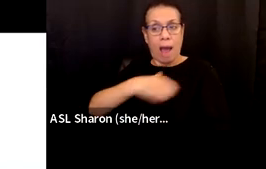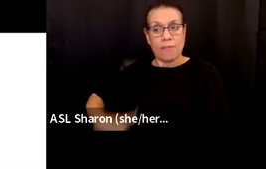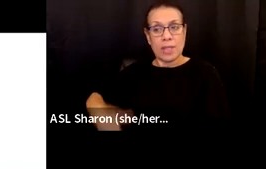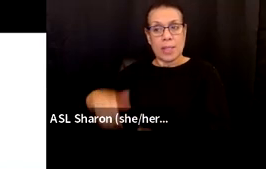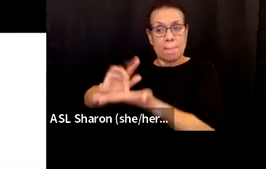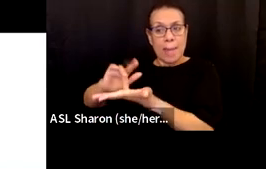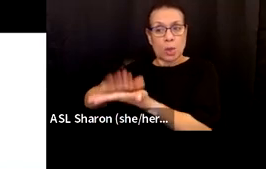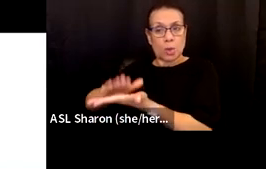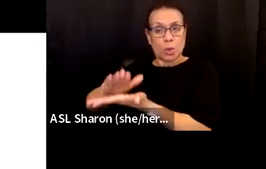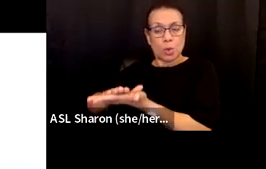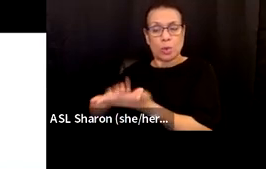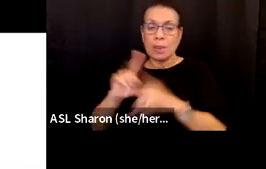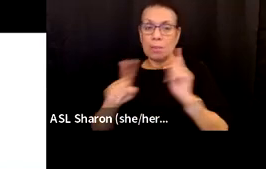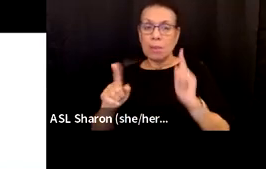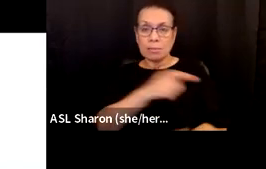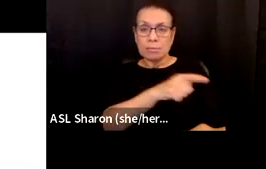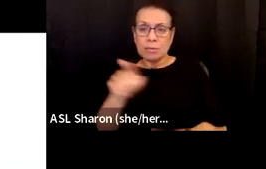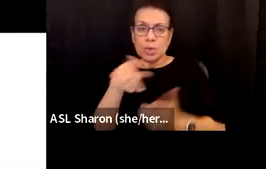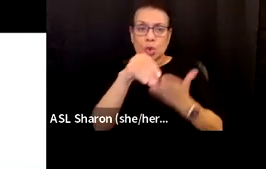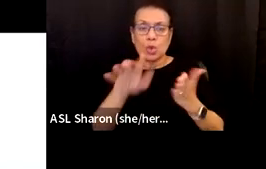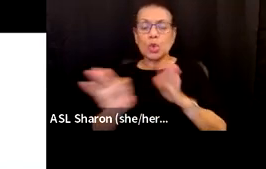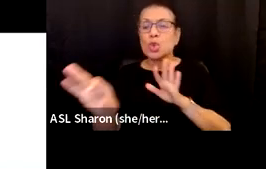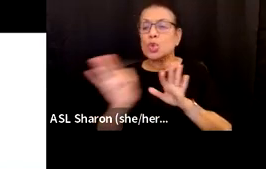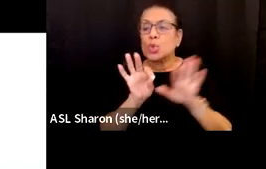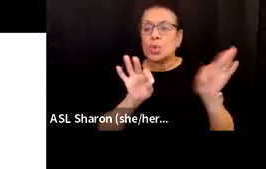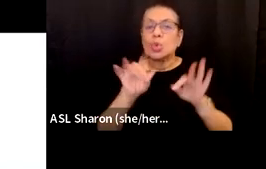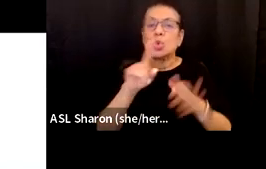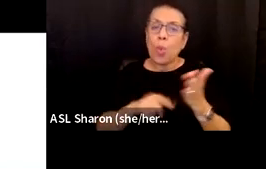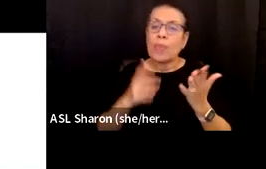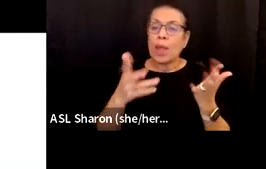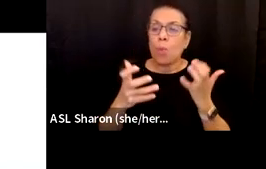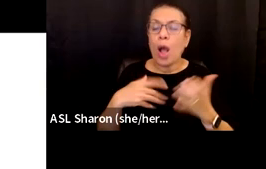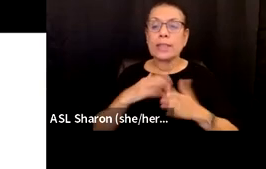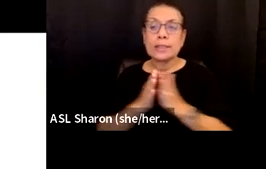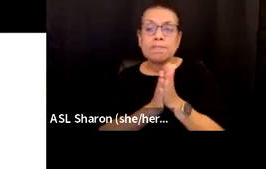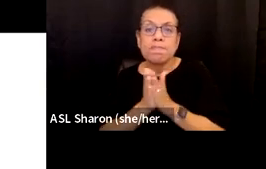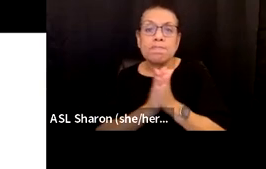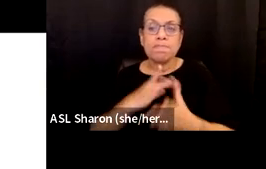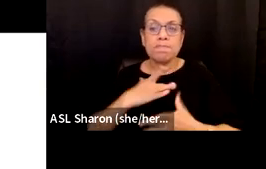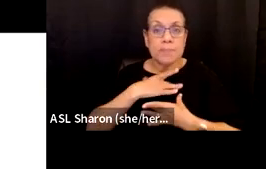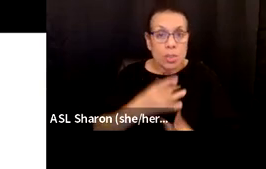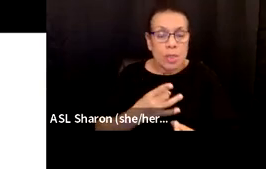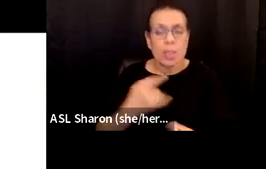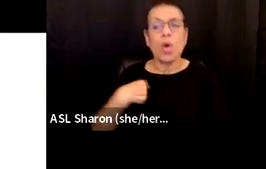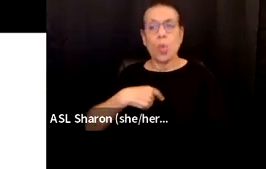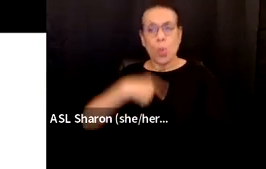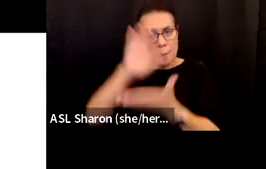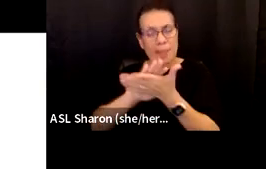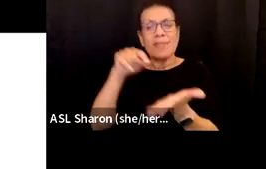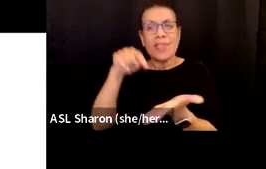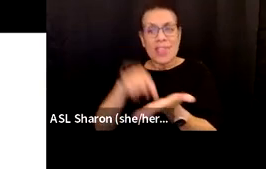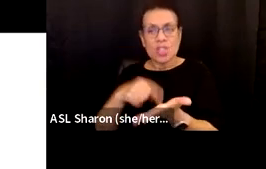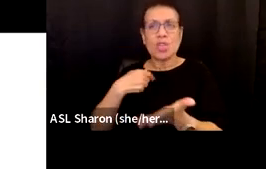students will choose different pathways different electives based on what they're interested in and we believe that this should be part of a